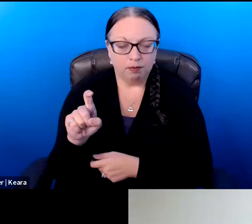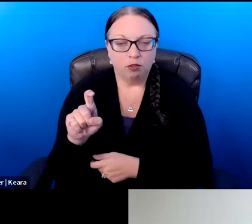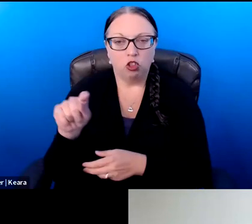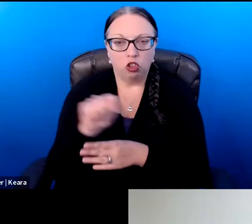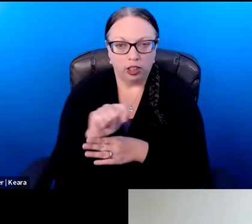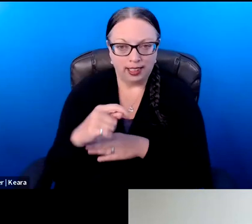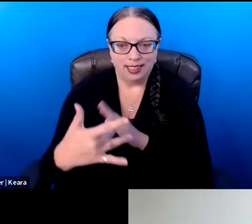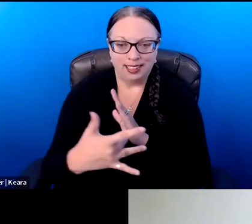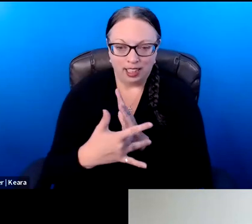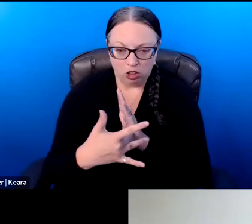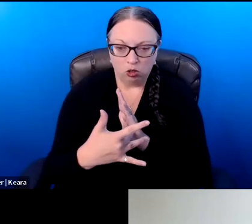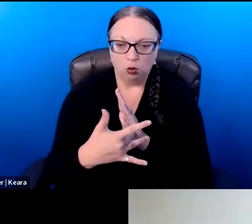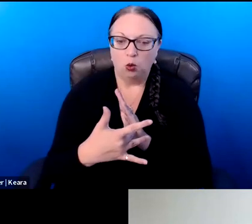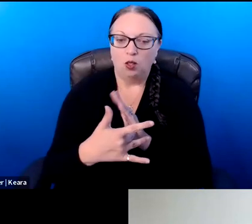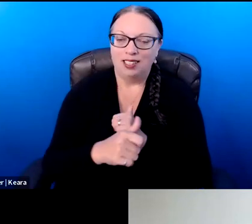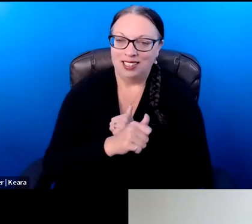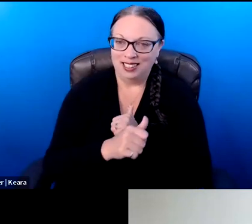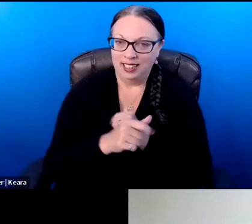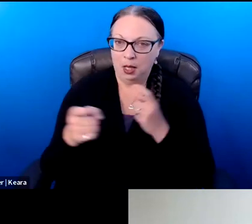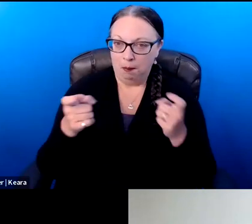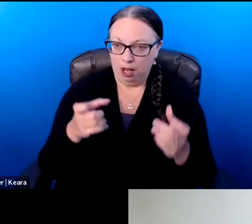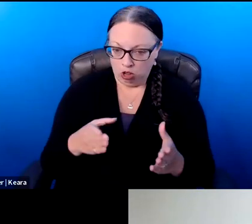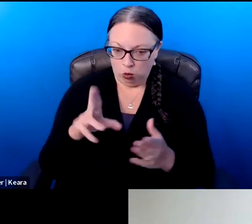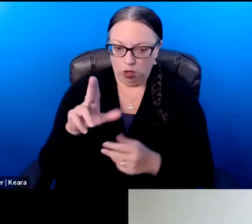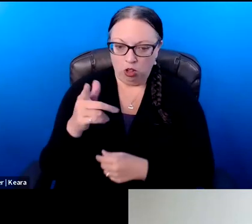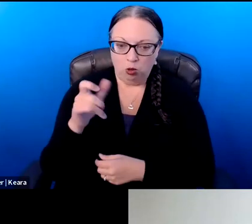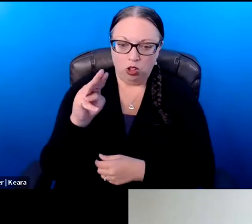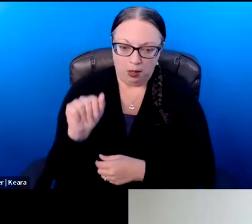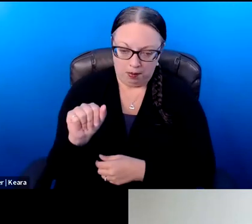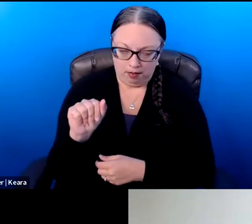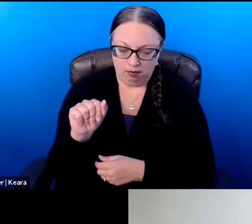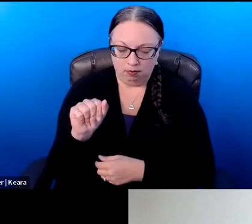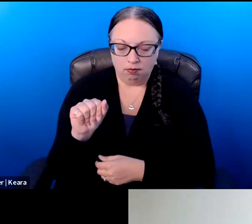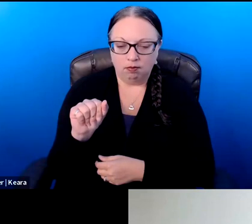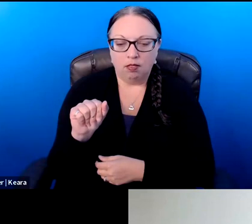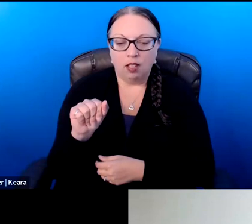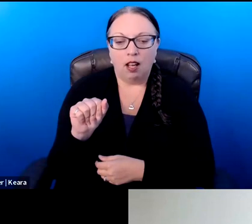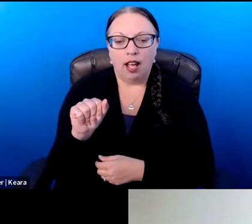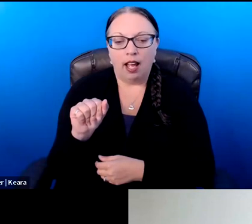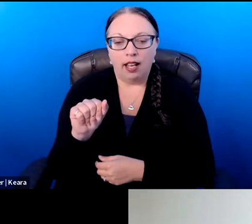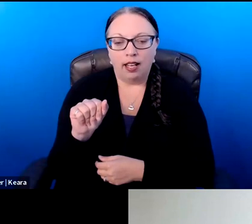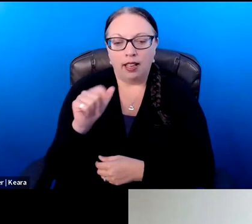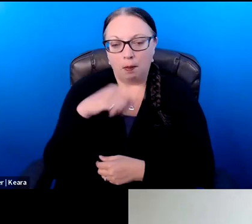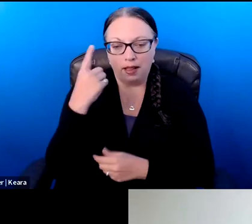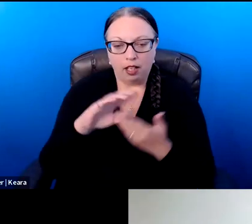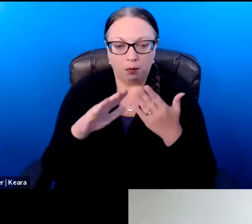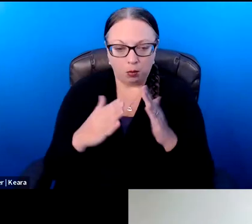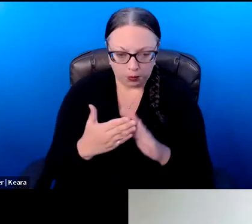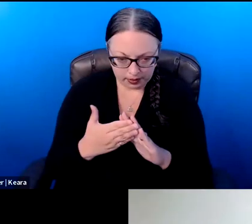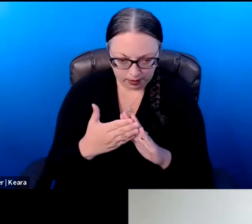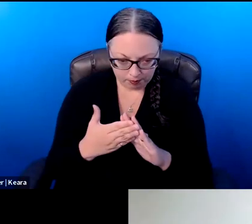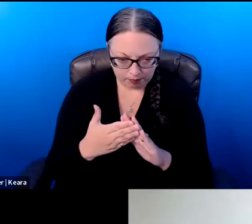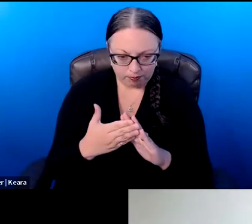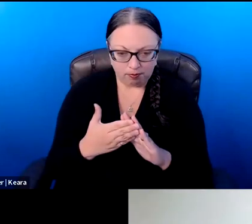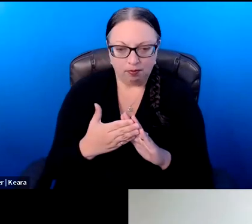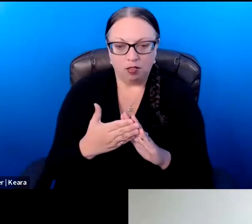Manager with Ujima, the National Center on Violence Against Women in the Black Community. And Ayana, I invite you